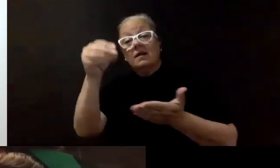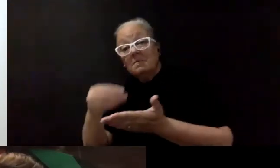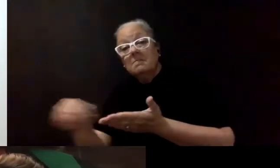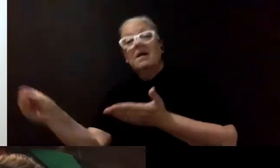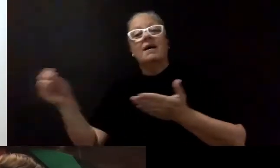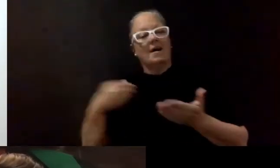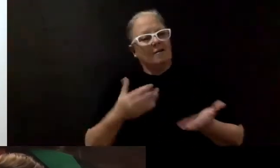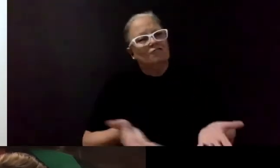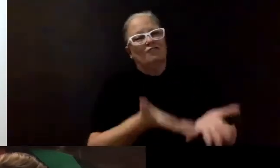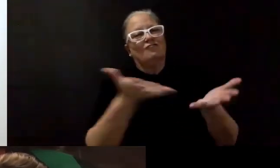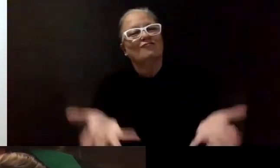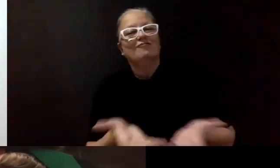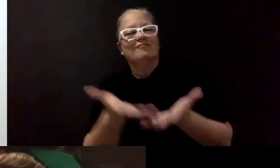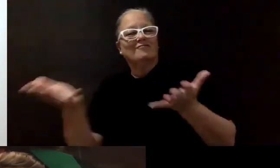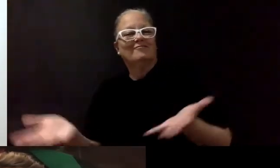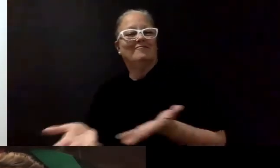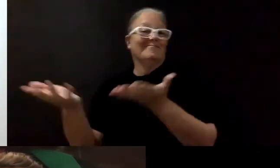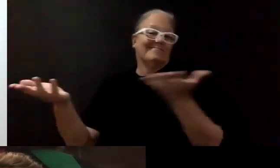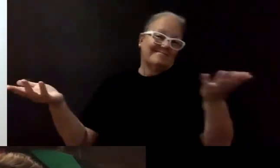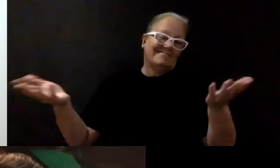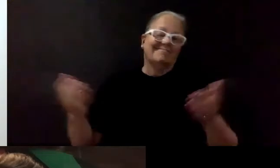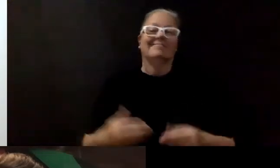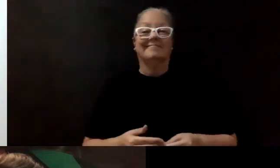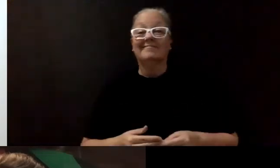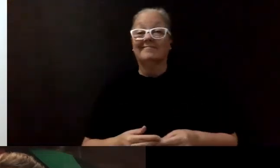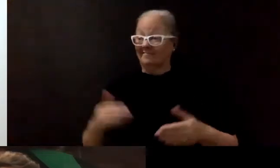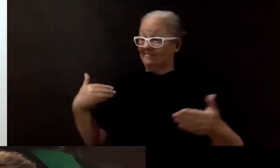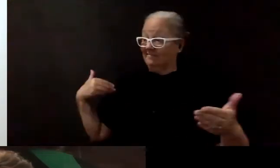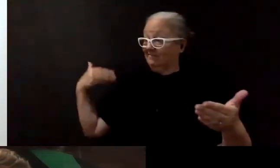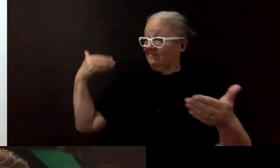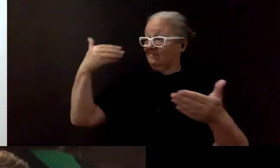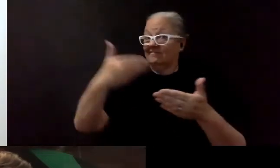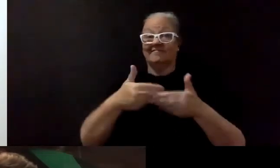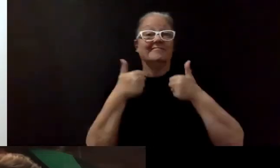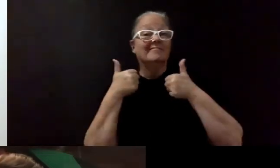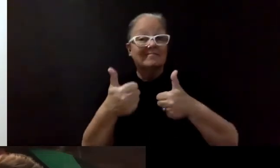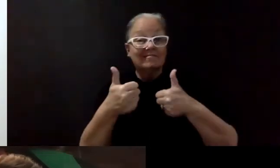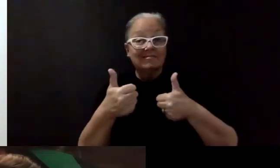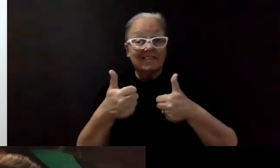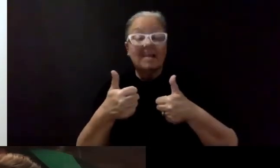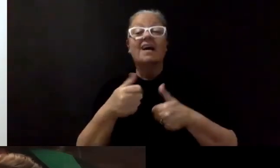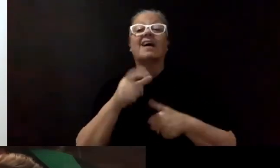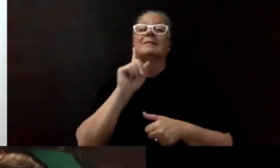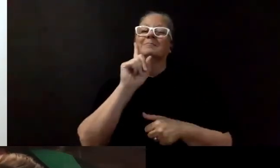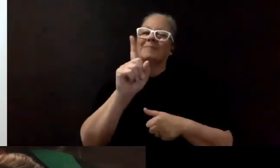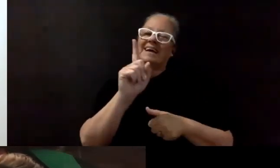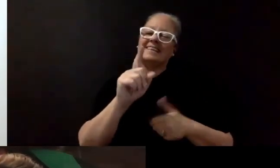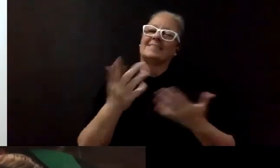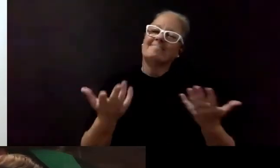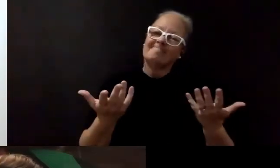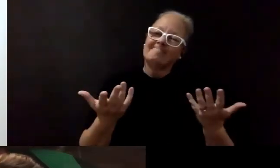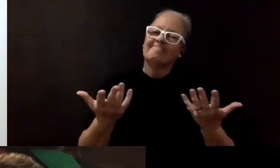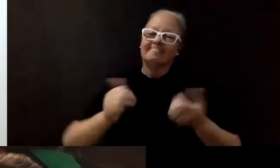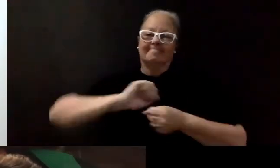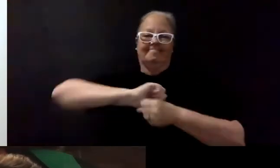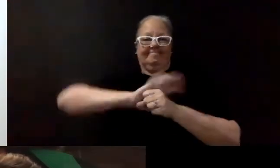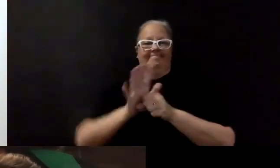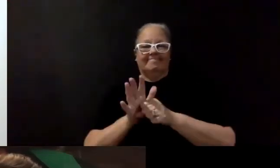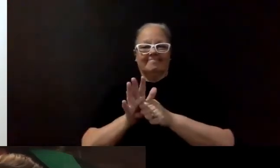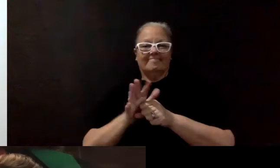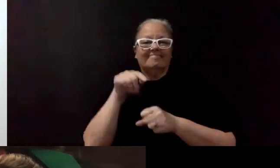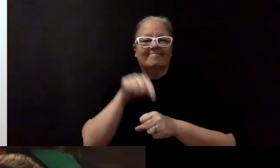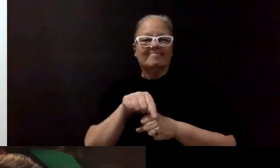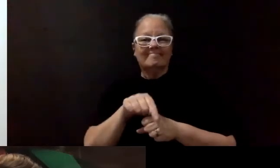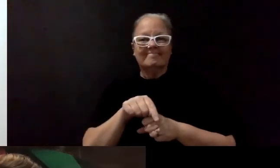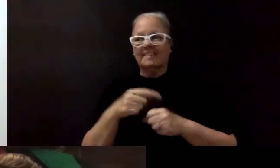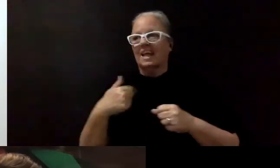So yeah, it's all going well. And then COVID hit, and obviously that was not a great